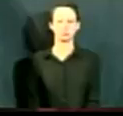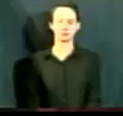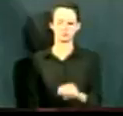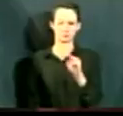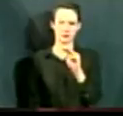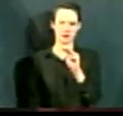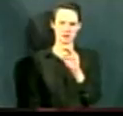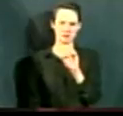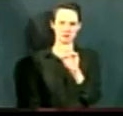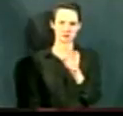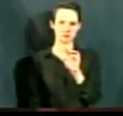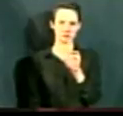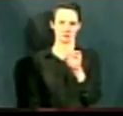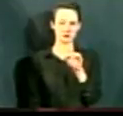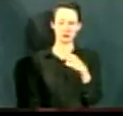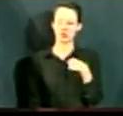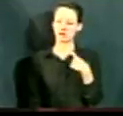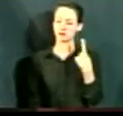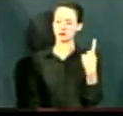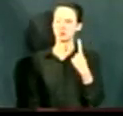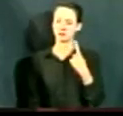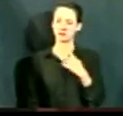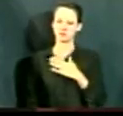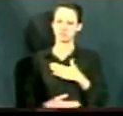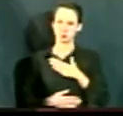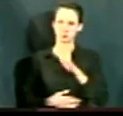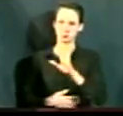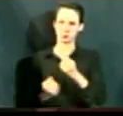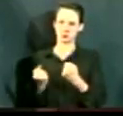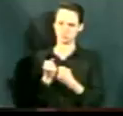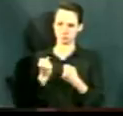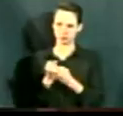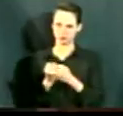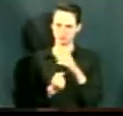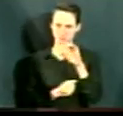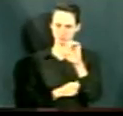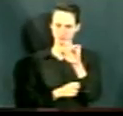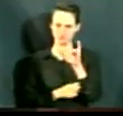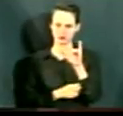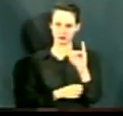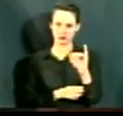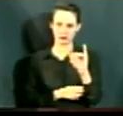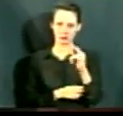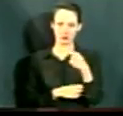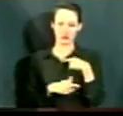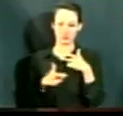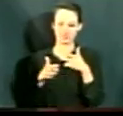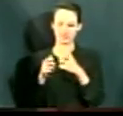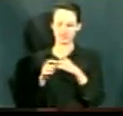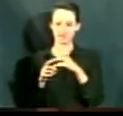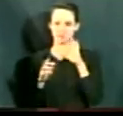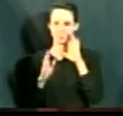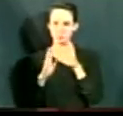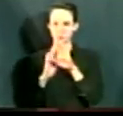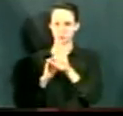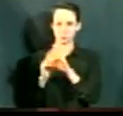Ms. Bounds, I always appreciated your support. Eli I texted him a picture of your position